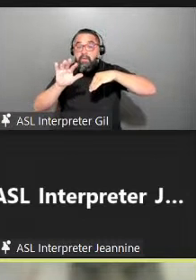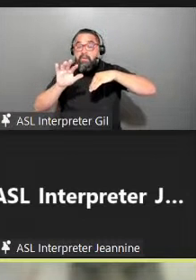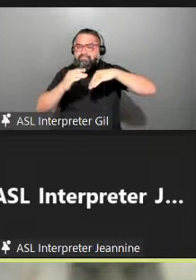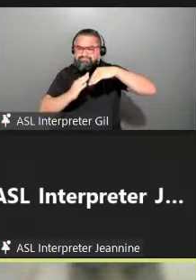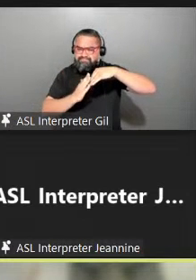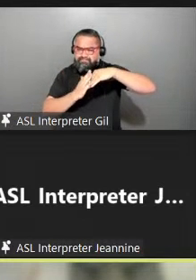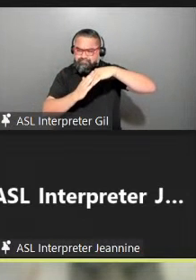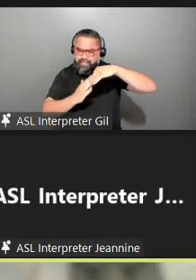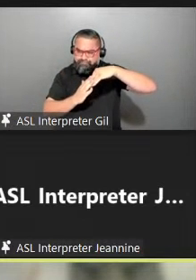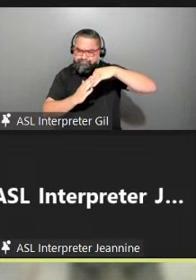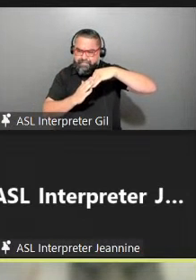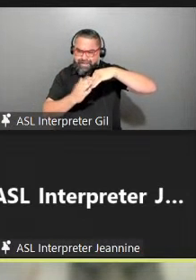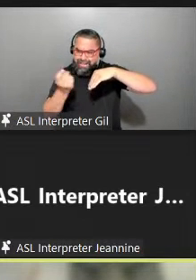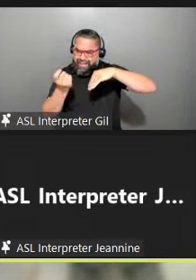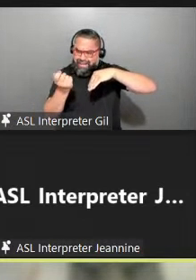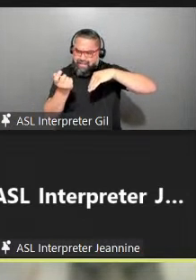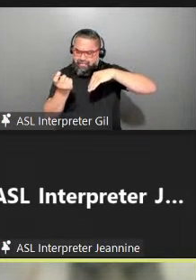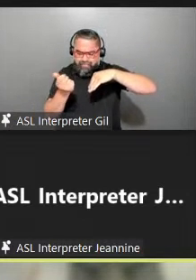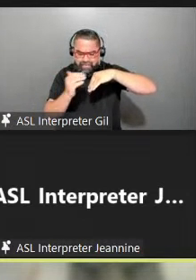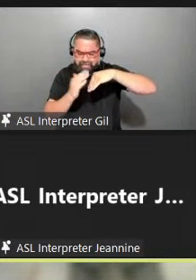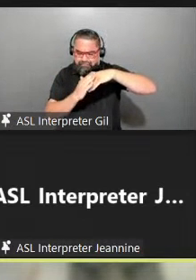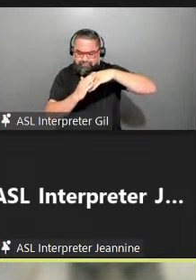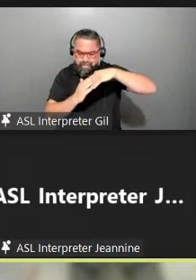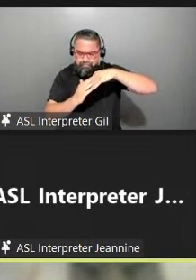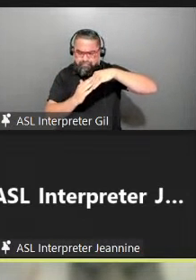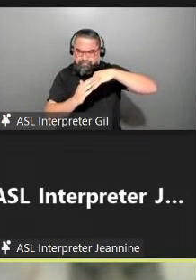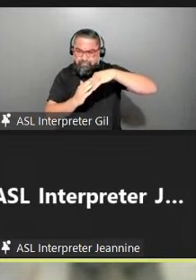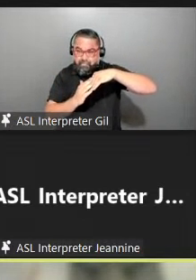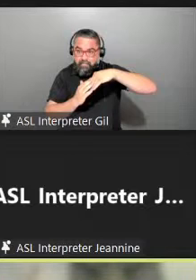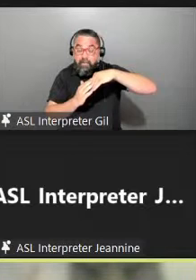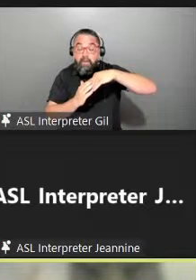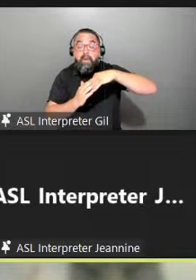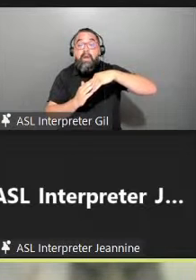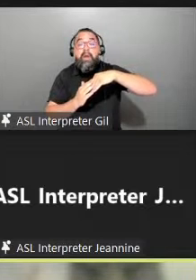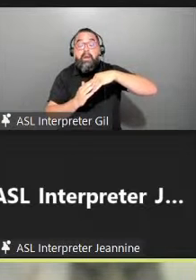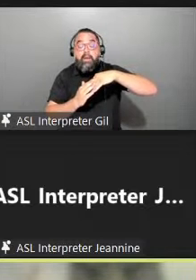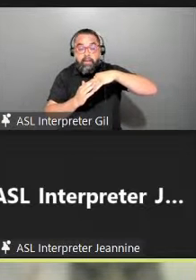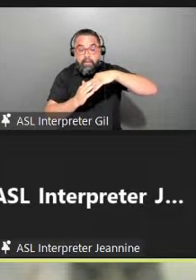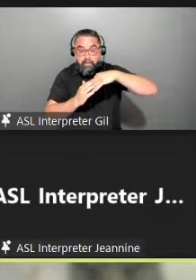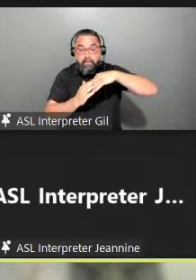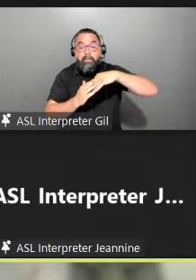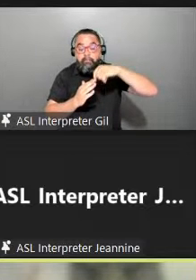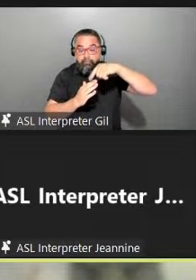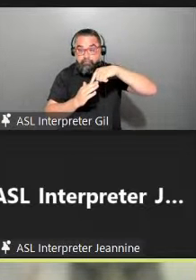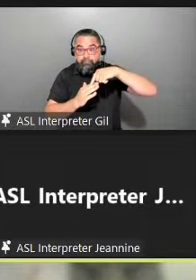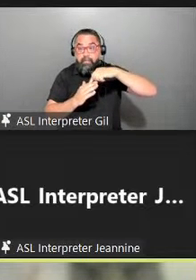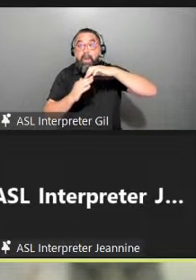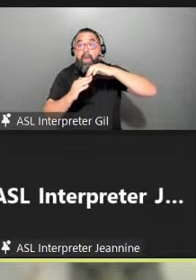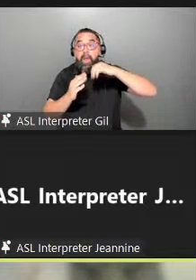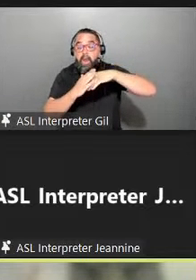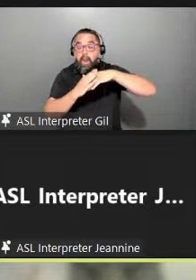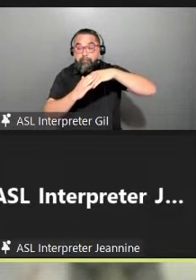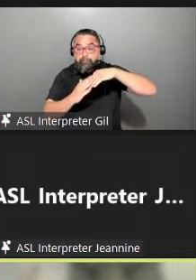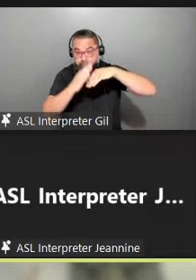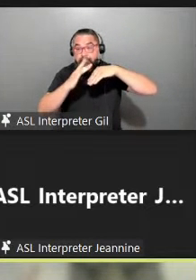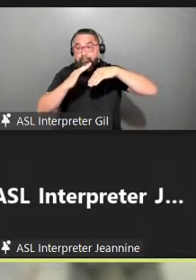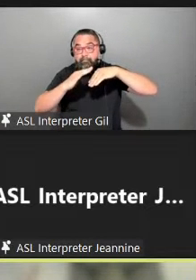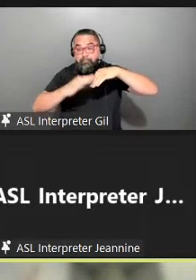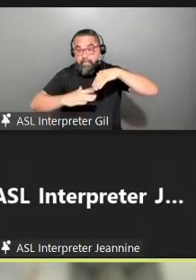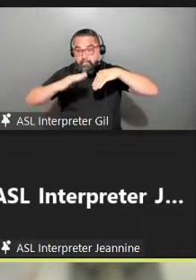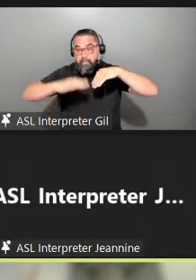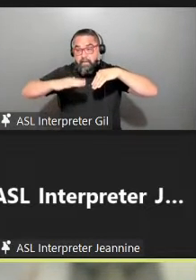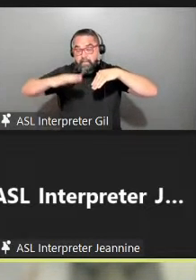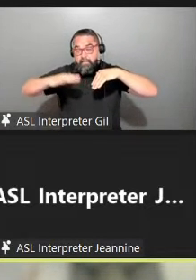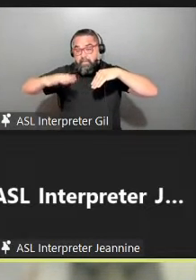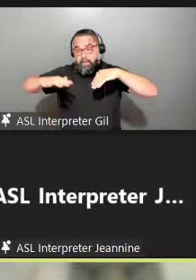just very little is there's a shock wave that's sent throughout the region where this plate